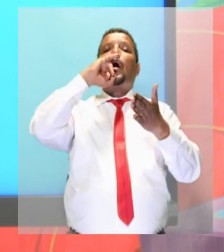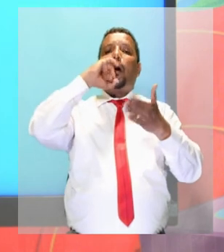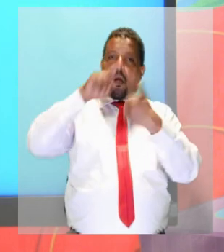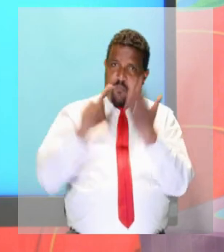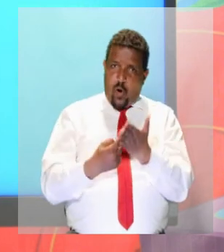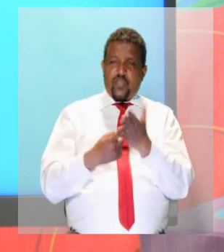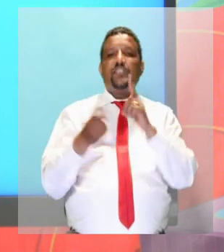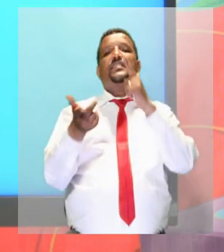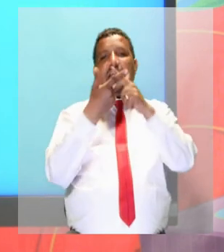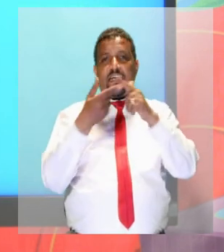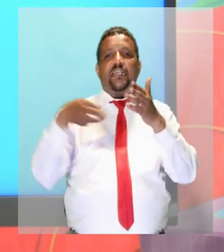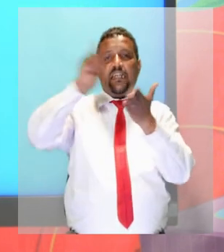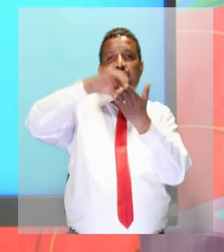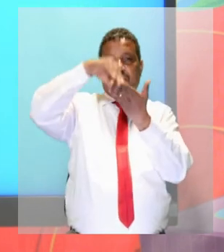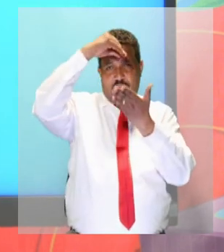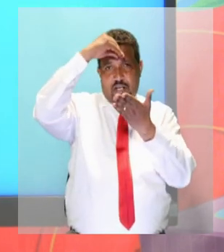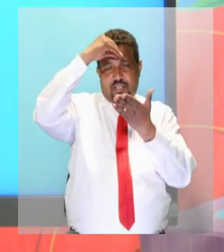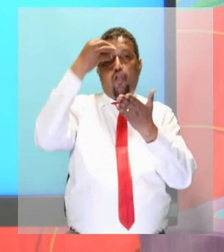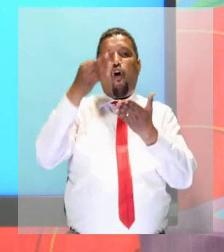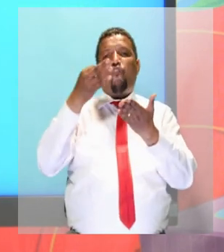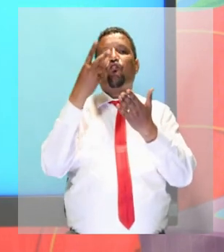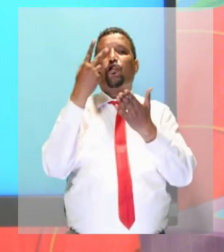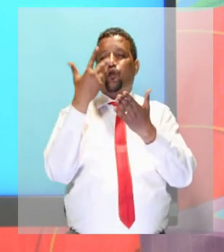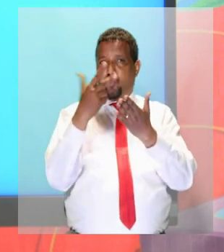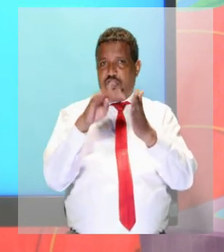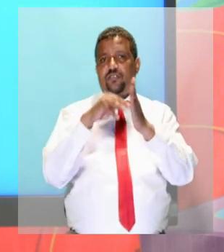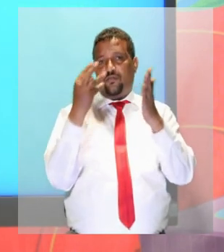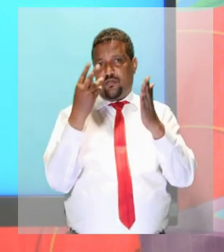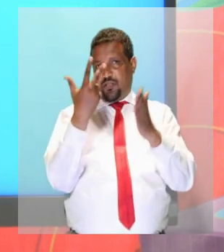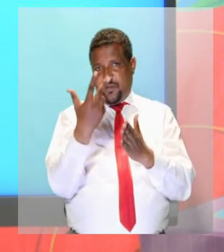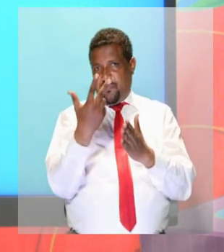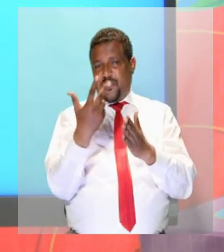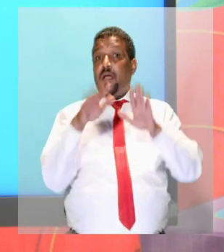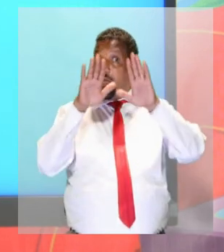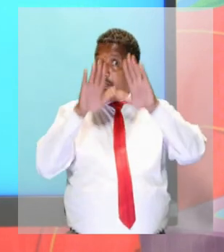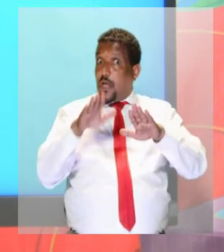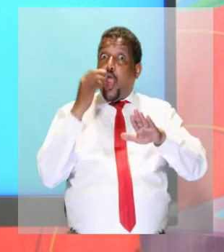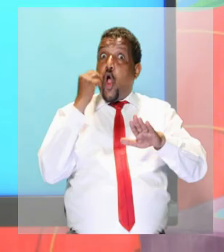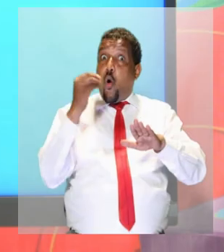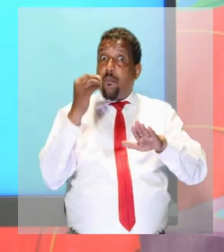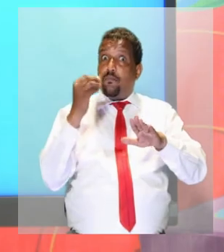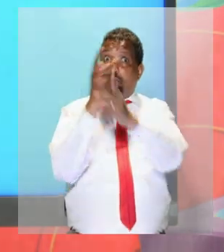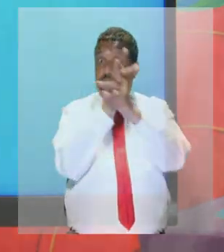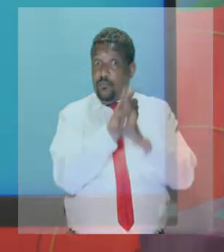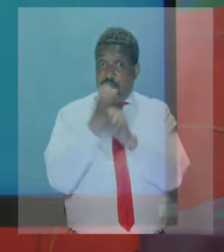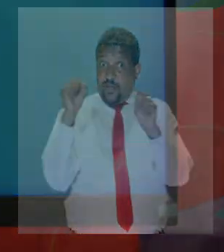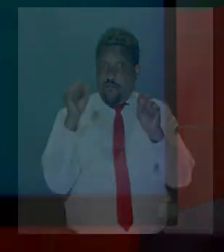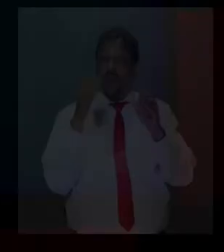revision lesson of Unit 3. Stay home, stay safe. Thank you.